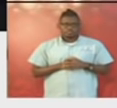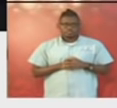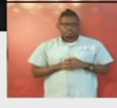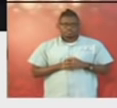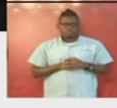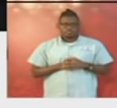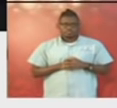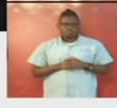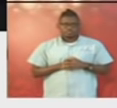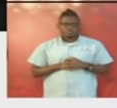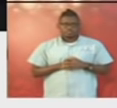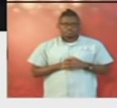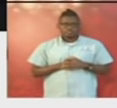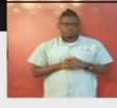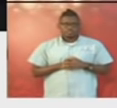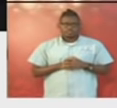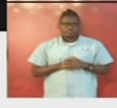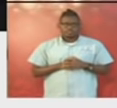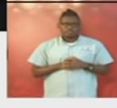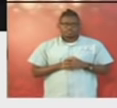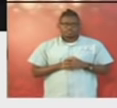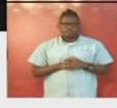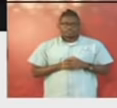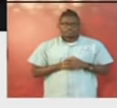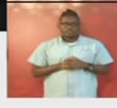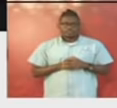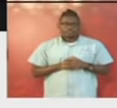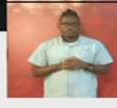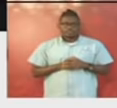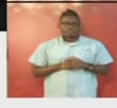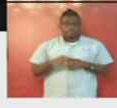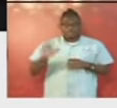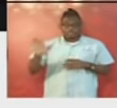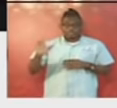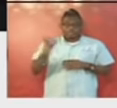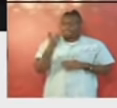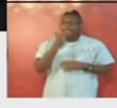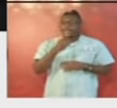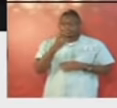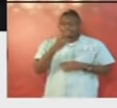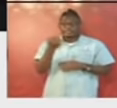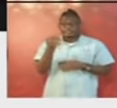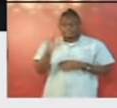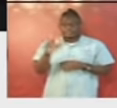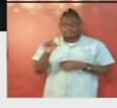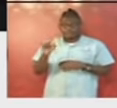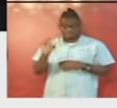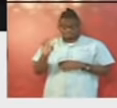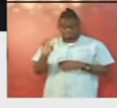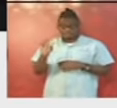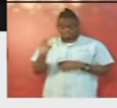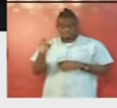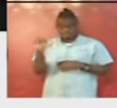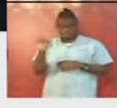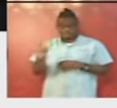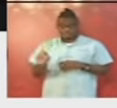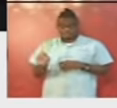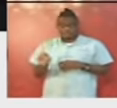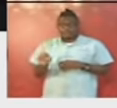Yeah, so for St. George West, I'll go into St. George West. Diabetes was 15.7. We could leave Victoria, right?